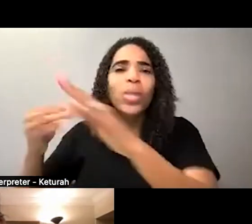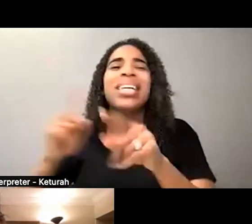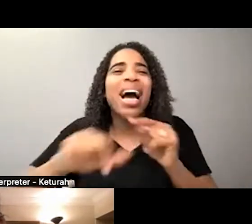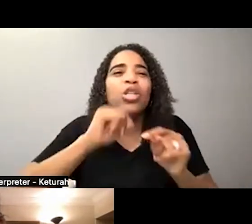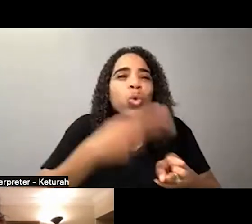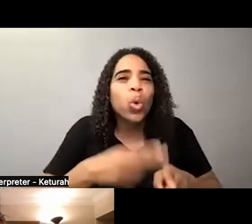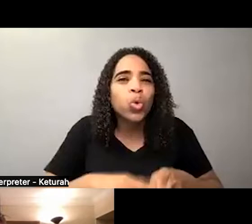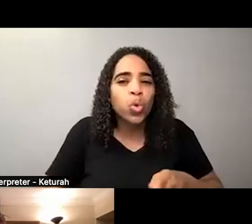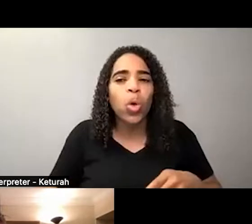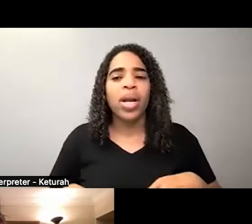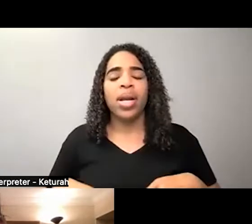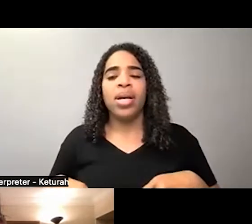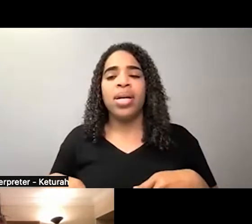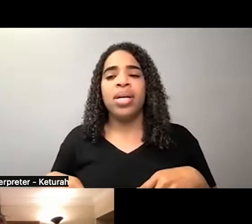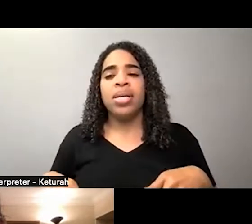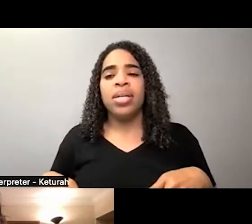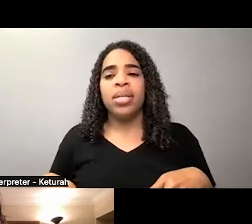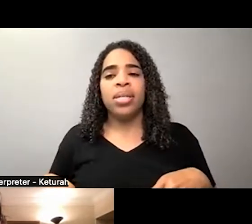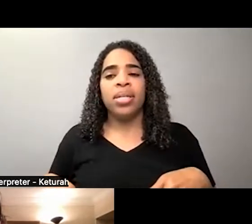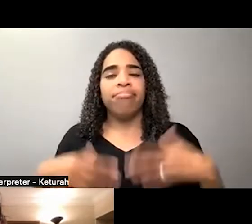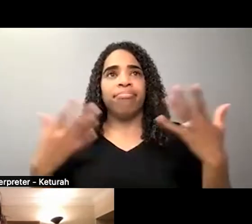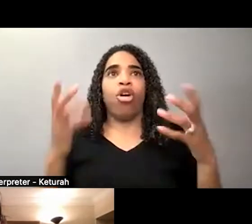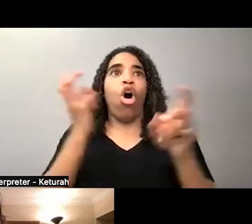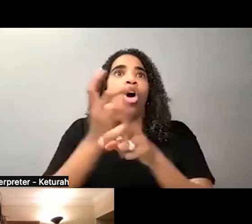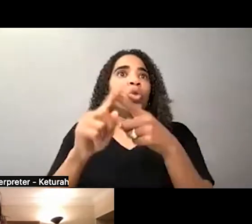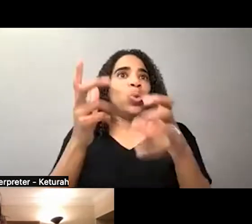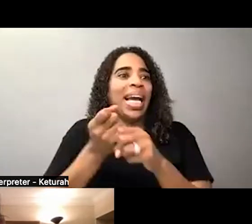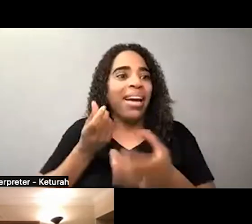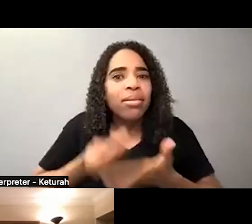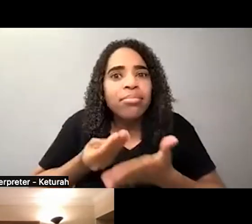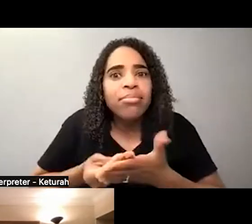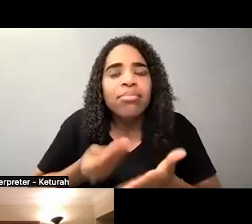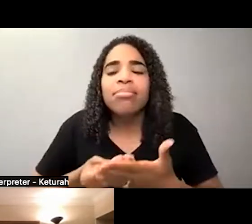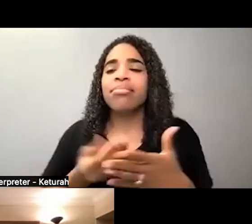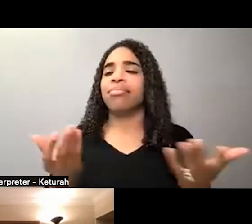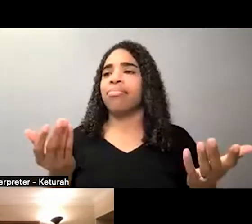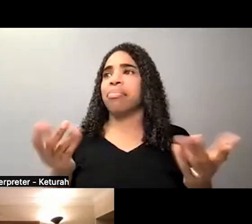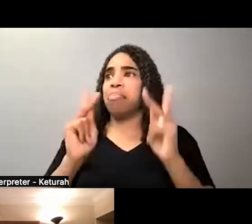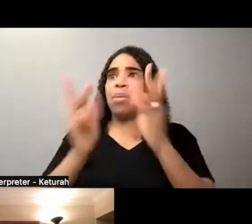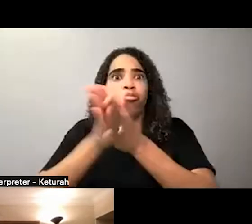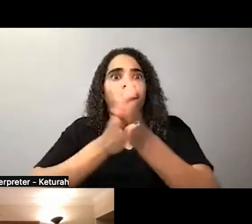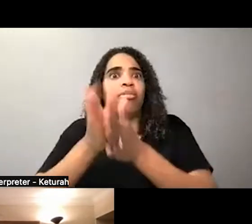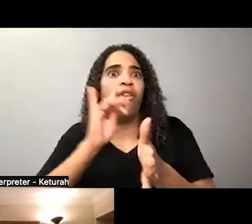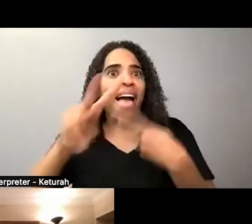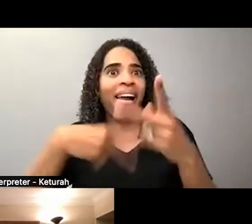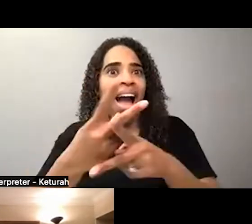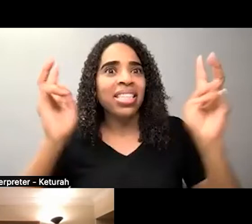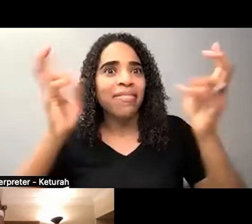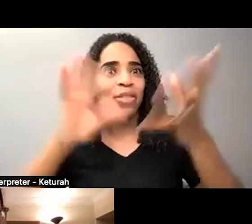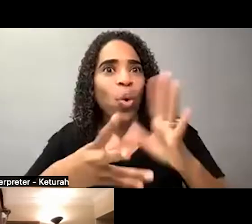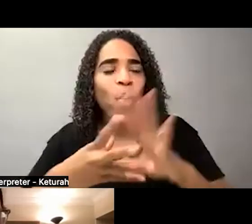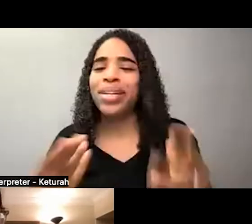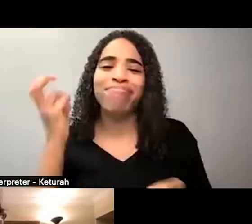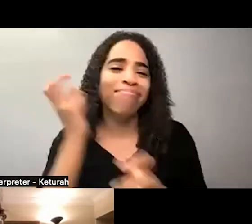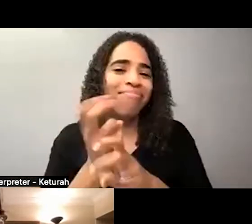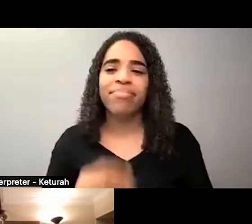not something that I could find funders or anybody who was interested. It was a difficult